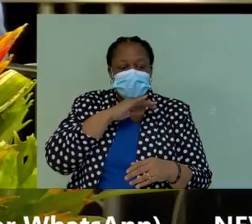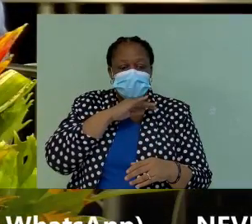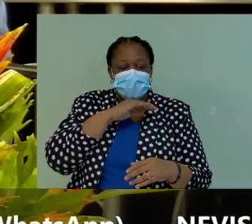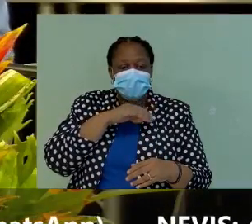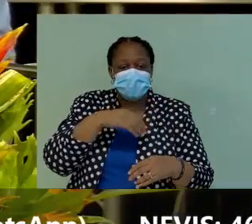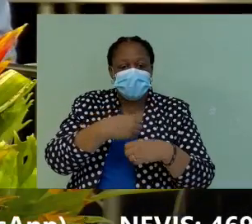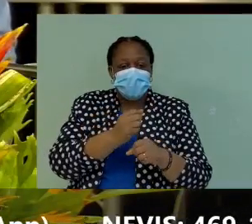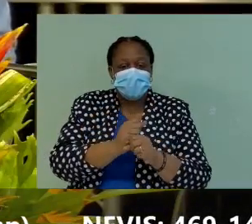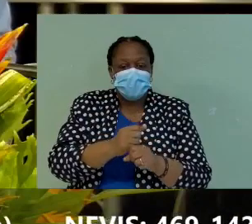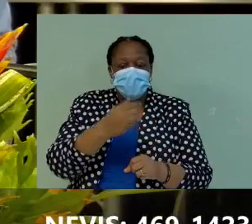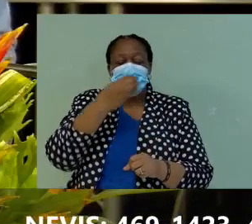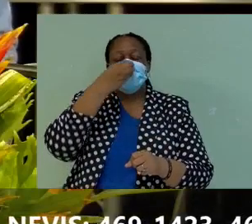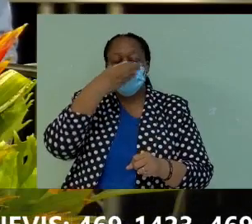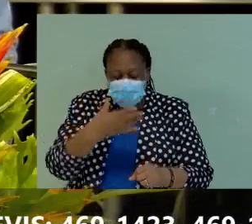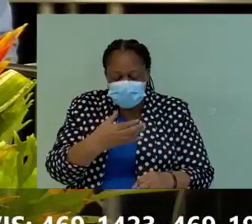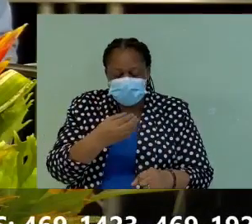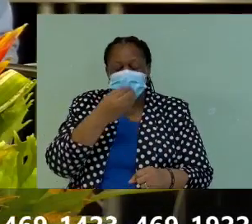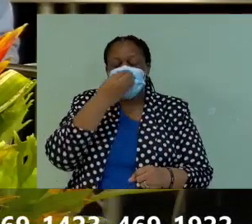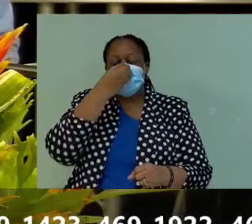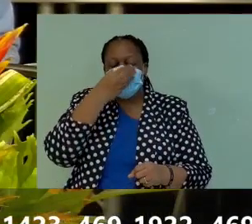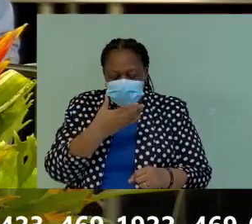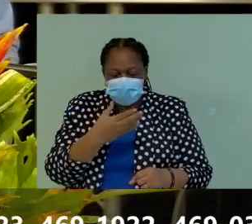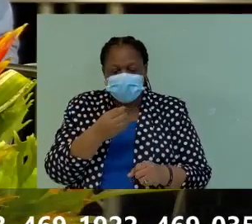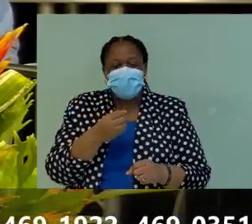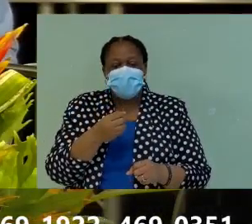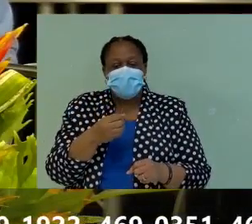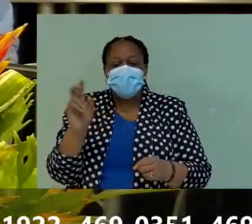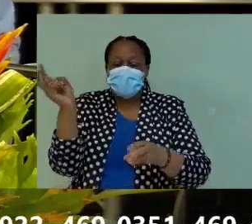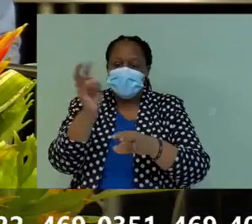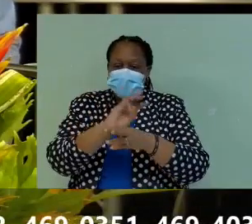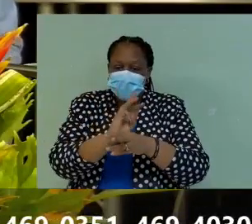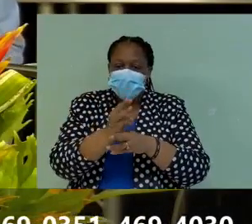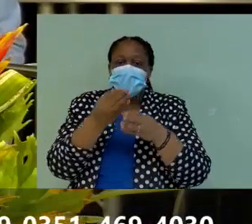sneeze. Wear your mask.